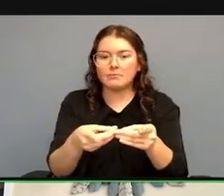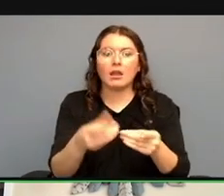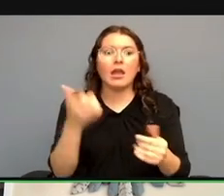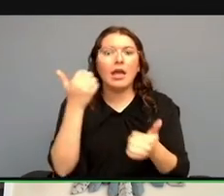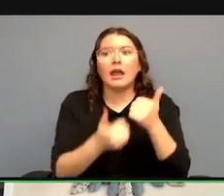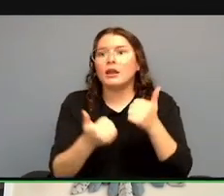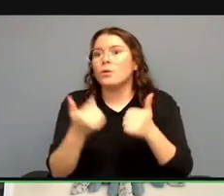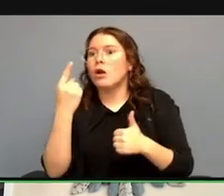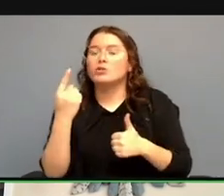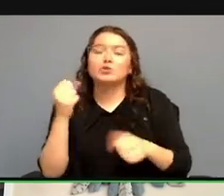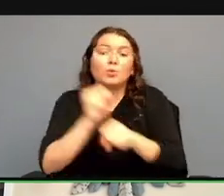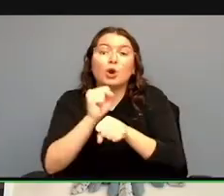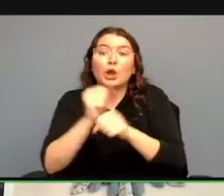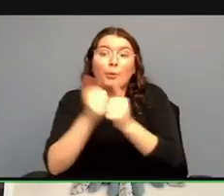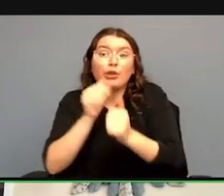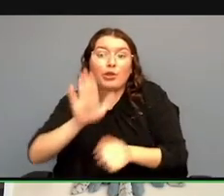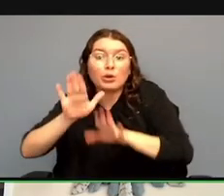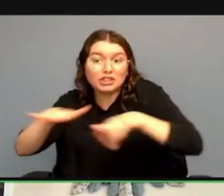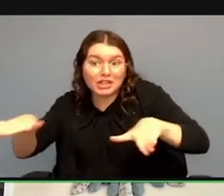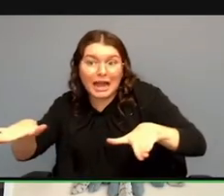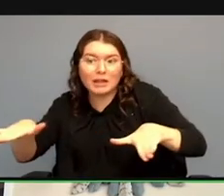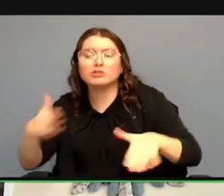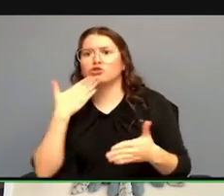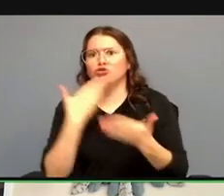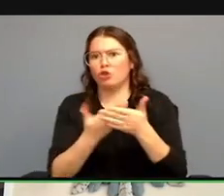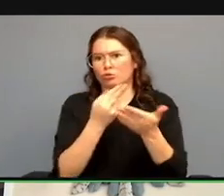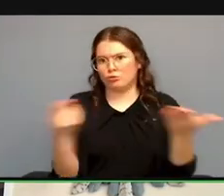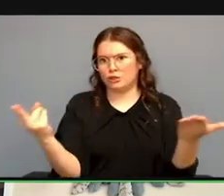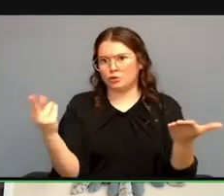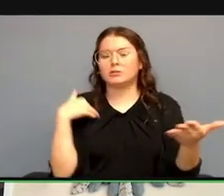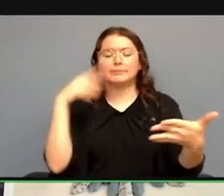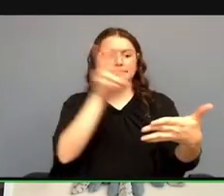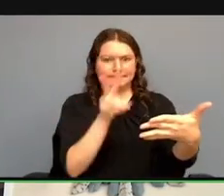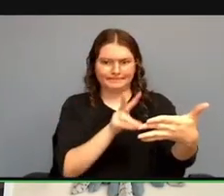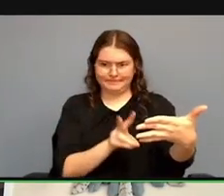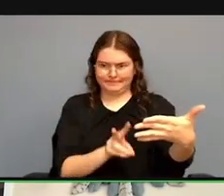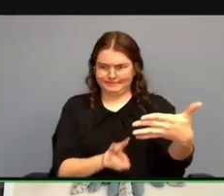children. It's a really good resource.